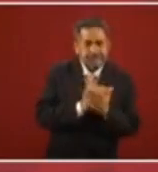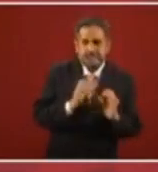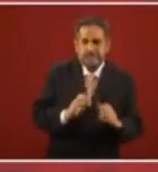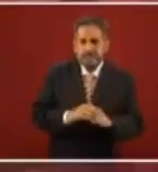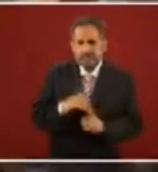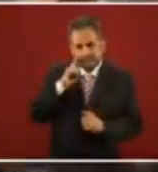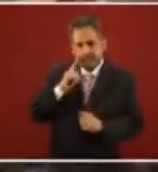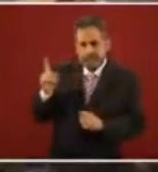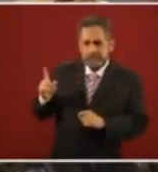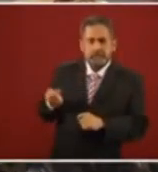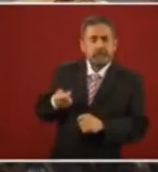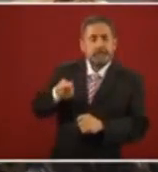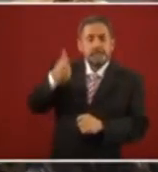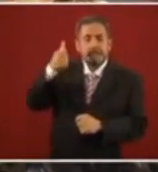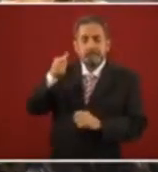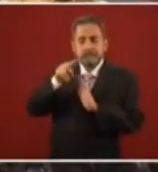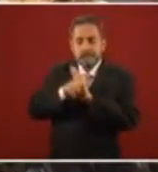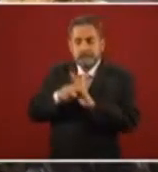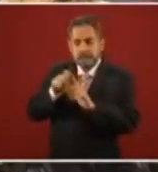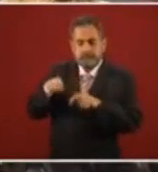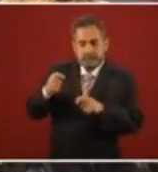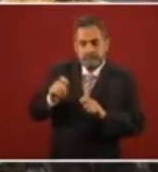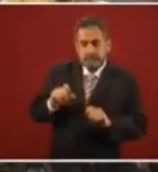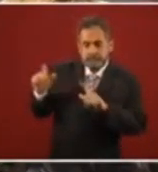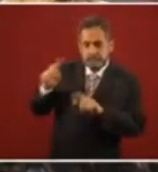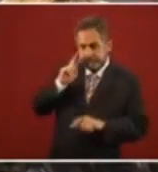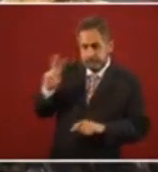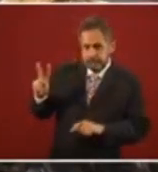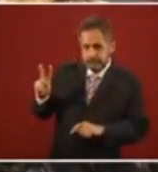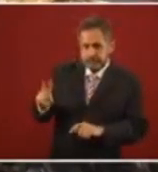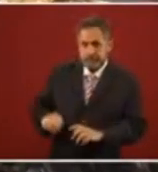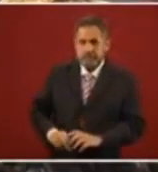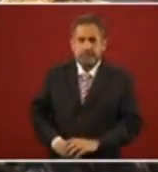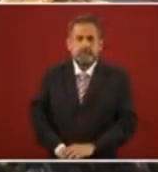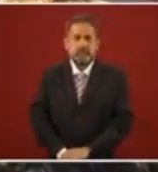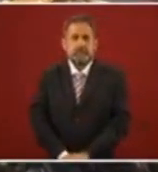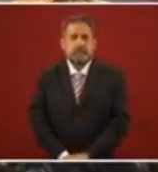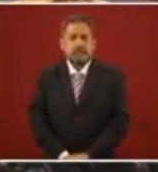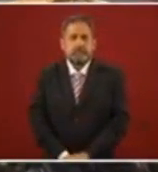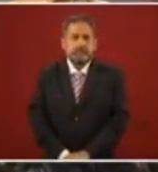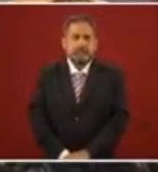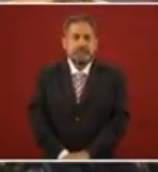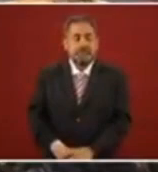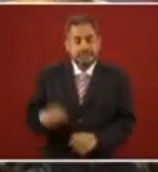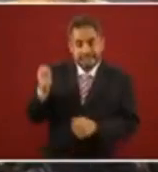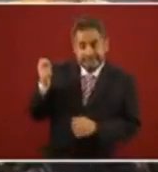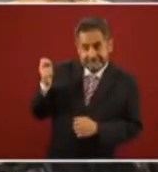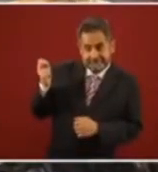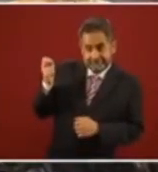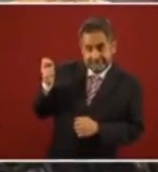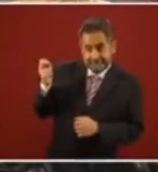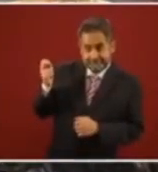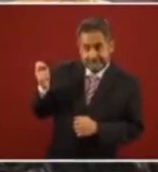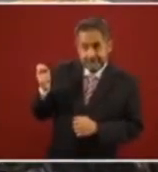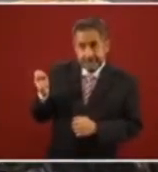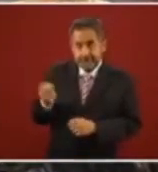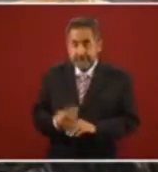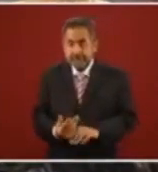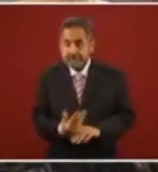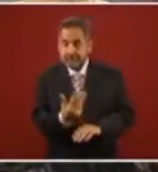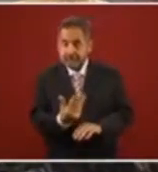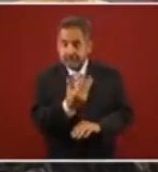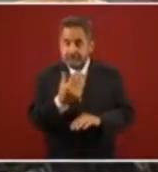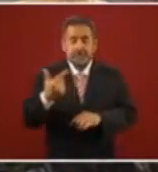they wanna put a video... ...esa es... ...una foga... ...de gas